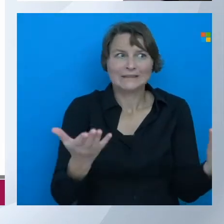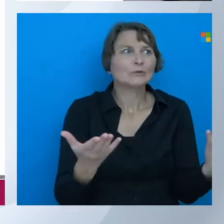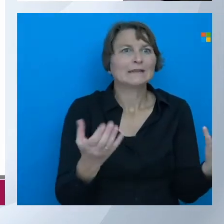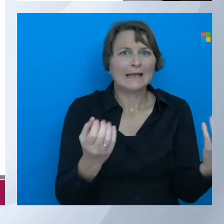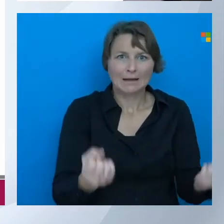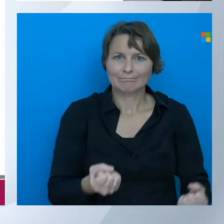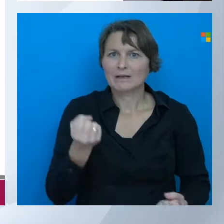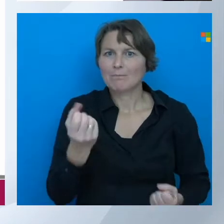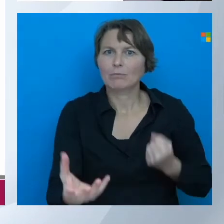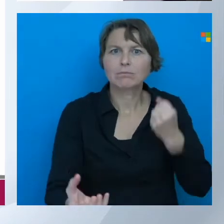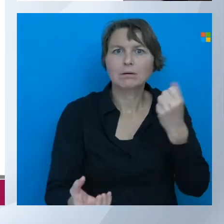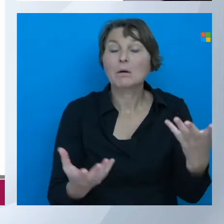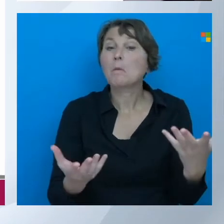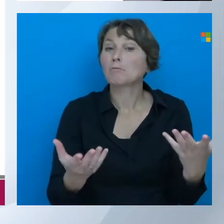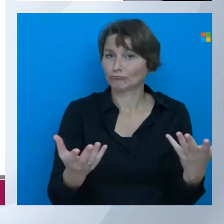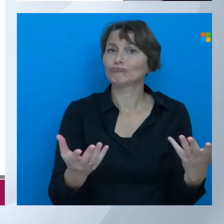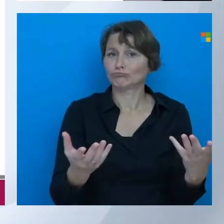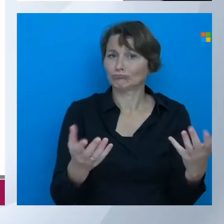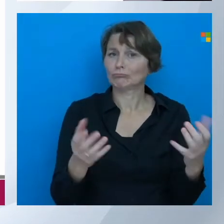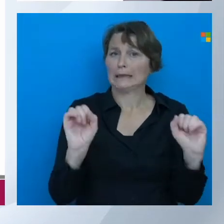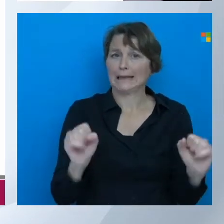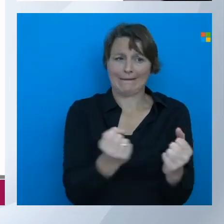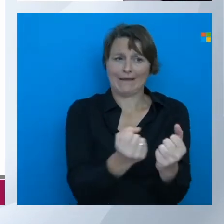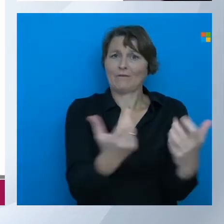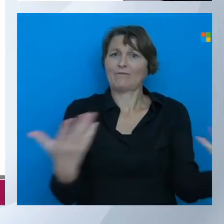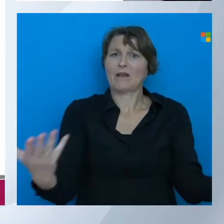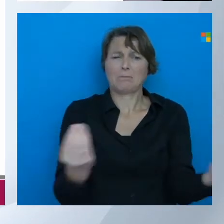template available for you.